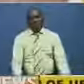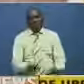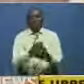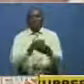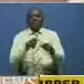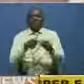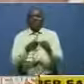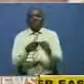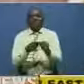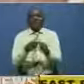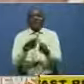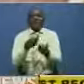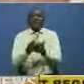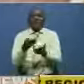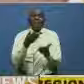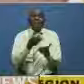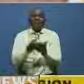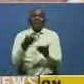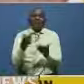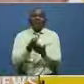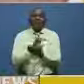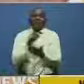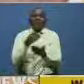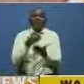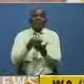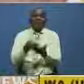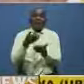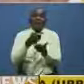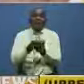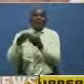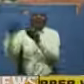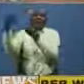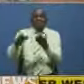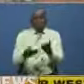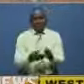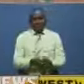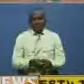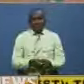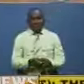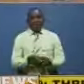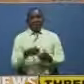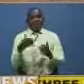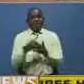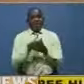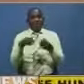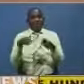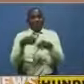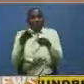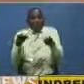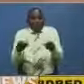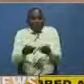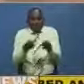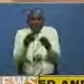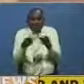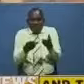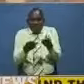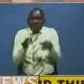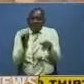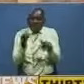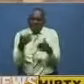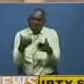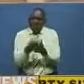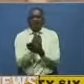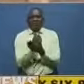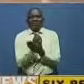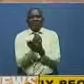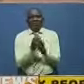to more than 6 months, 7 months, and sign. As a new market, this location is still being put in